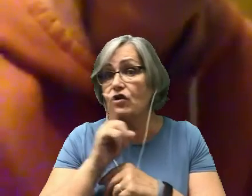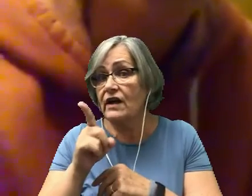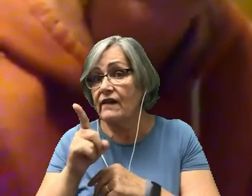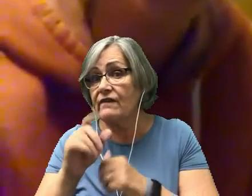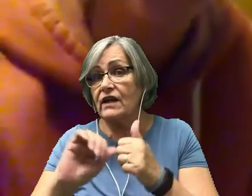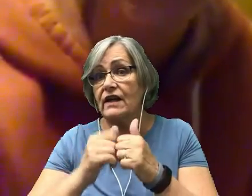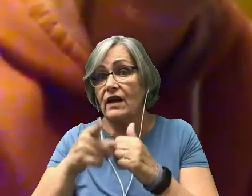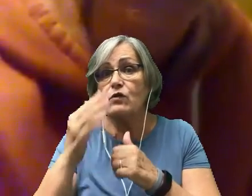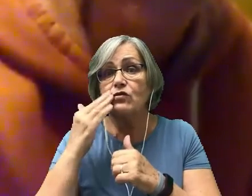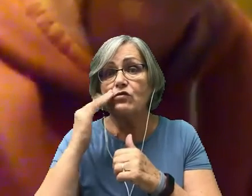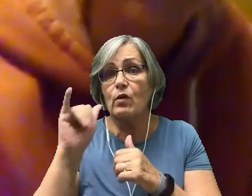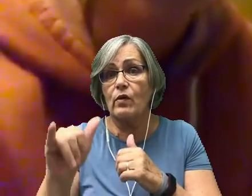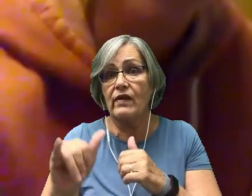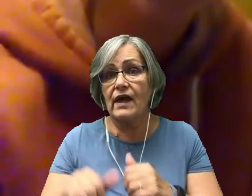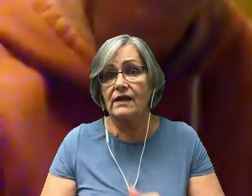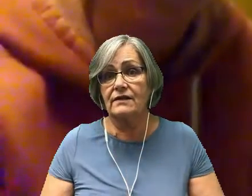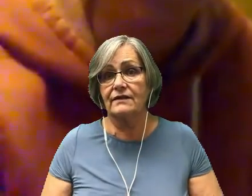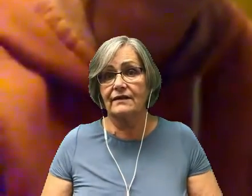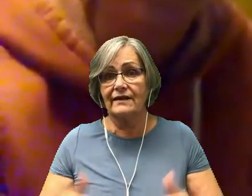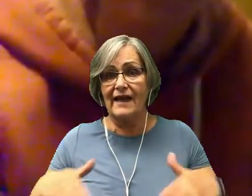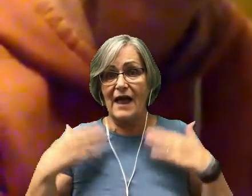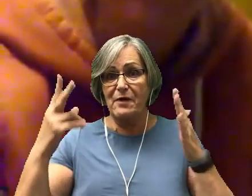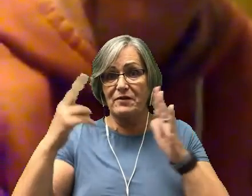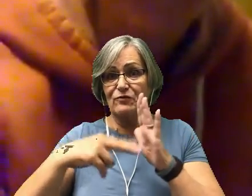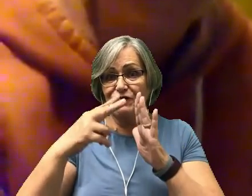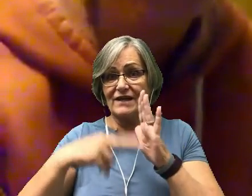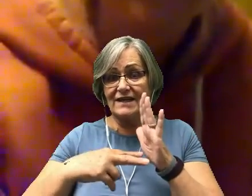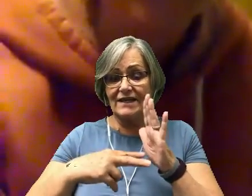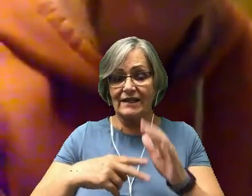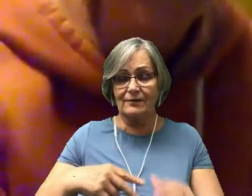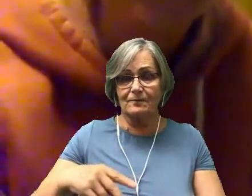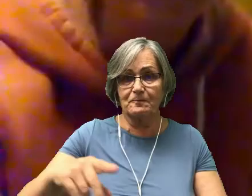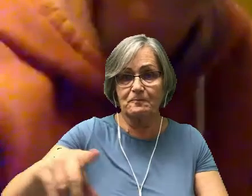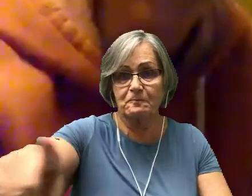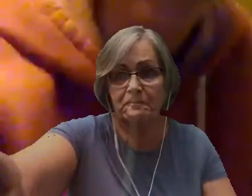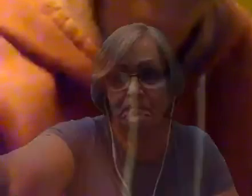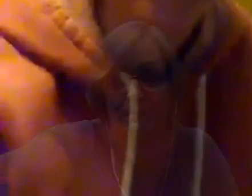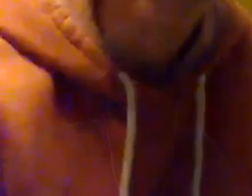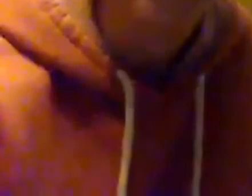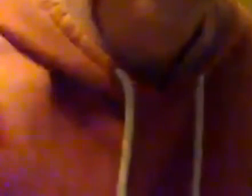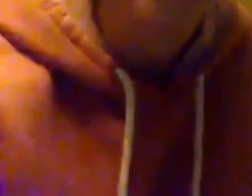fiction or nonfiction, and how do you know? Happy reading!